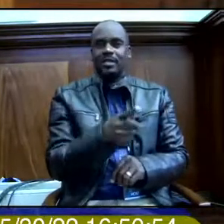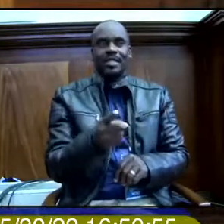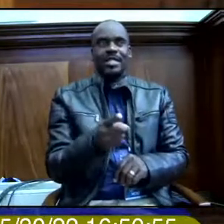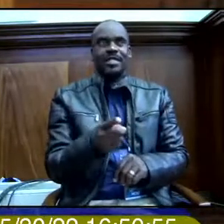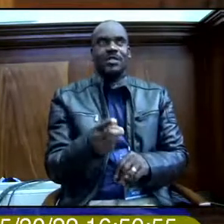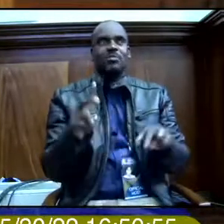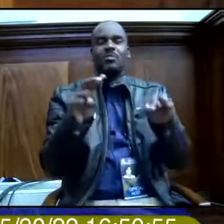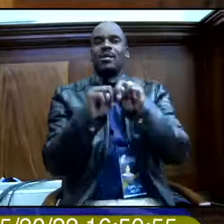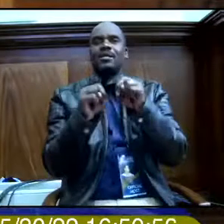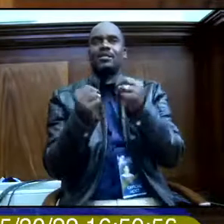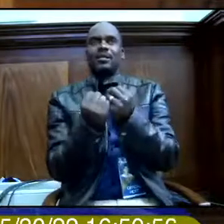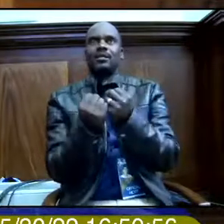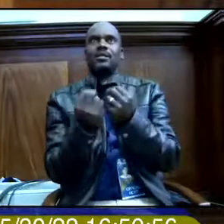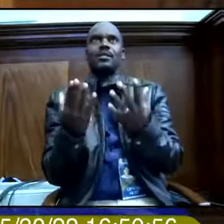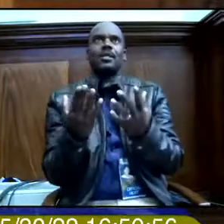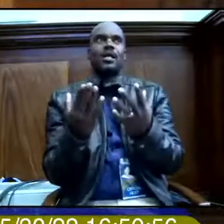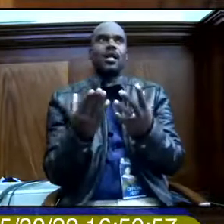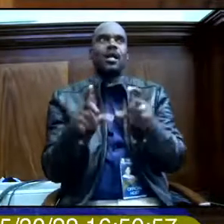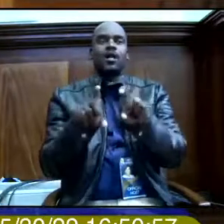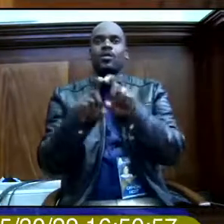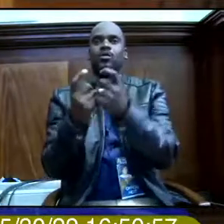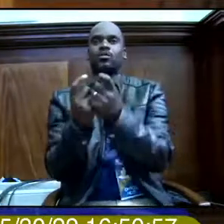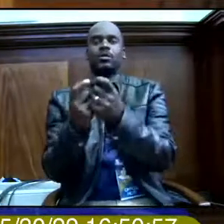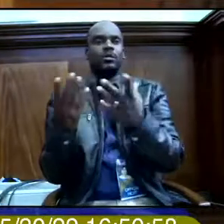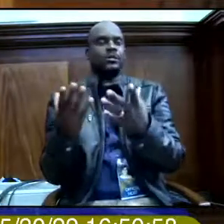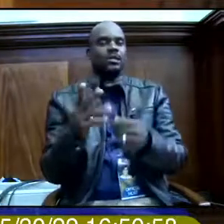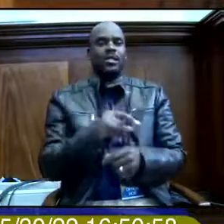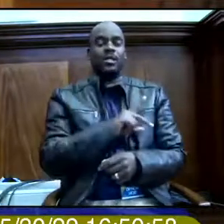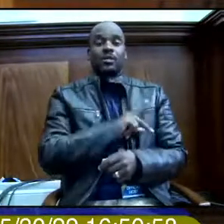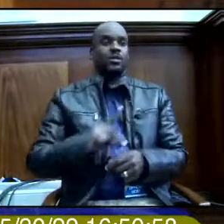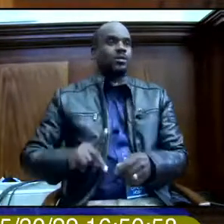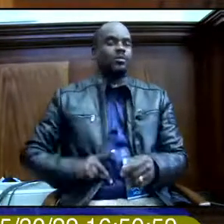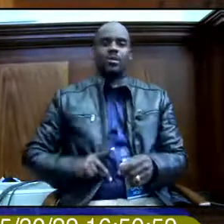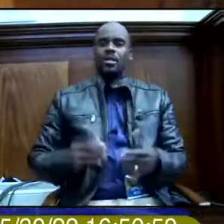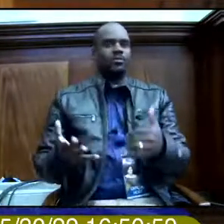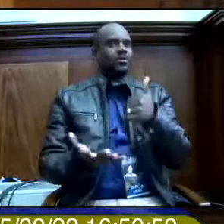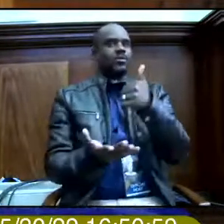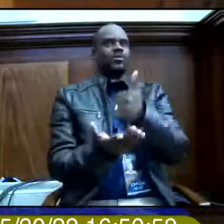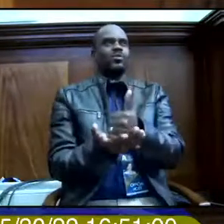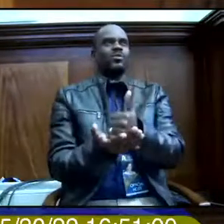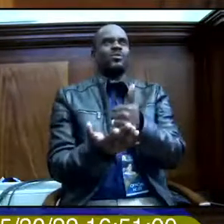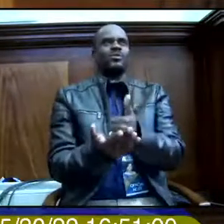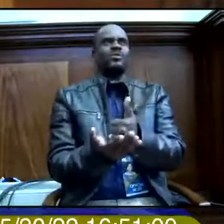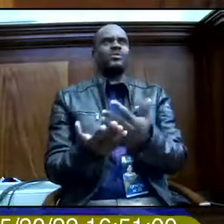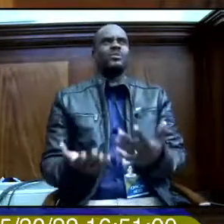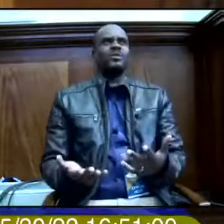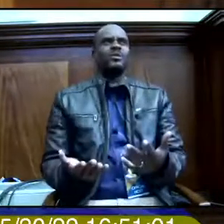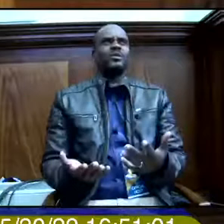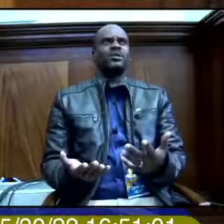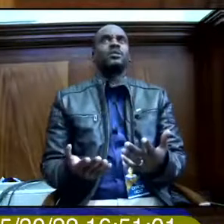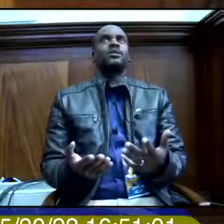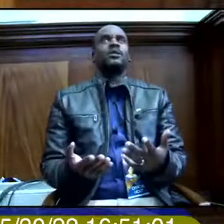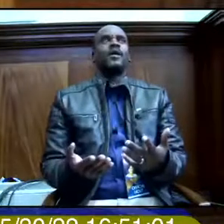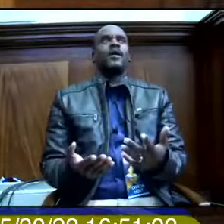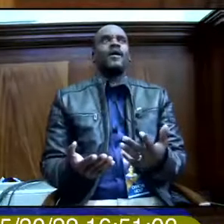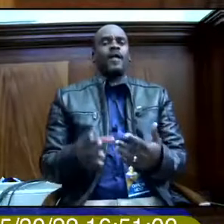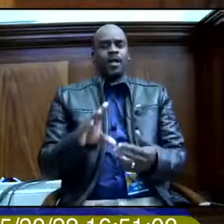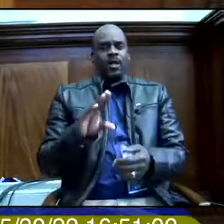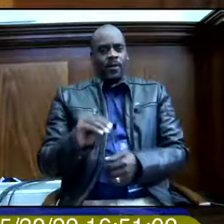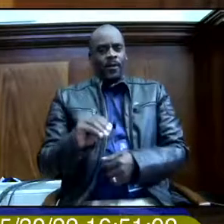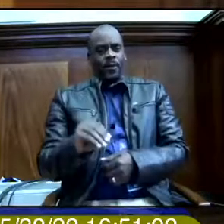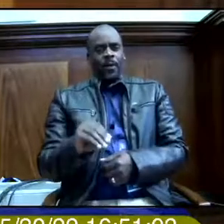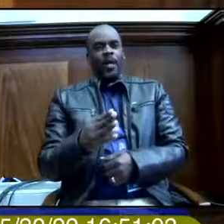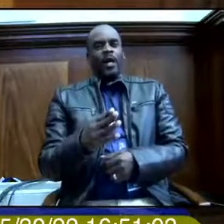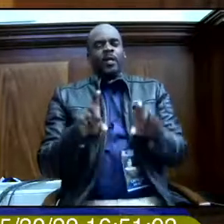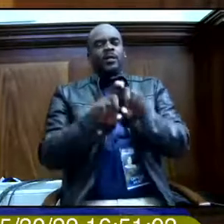competence we must be able to say to the premier you are sitting in the pcc presidential coordinating